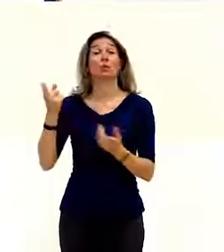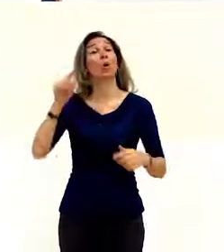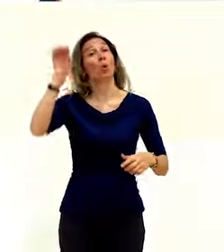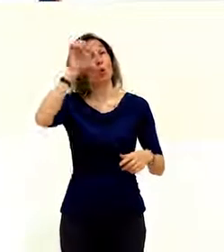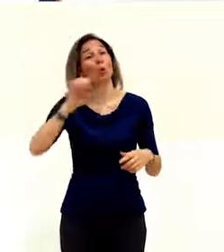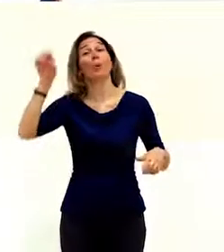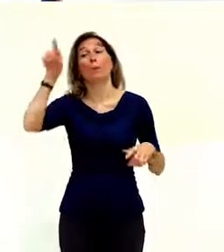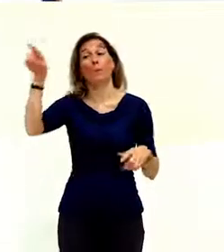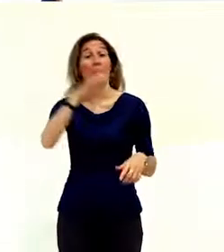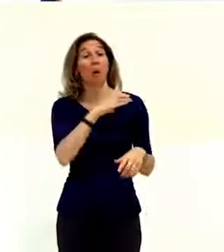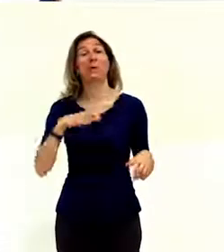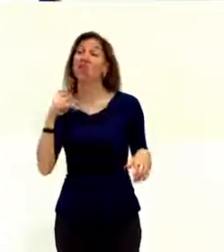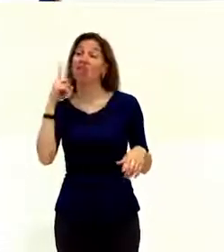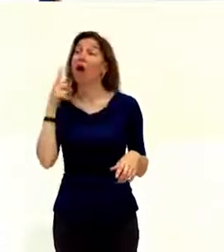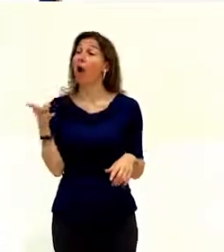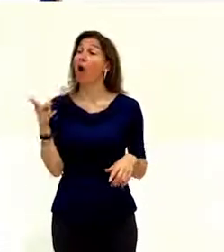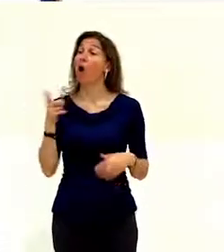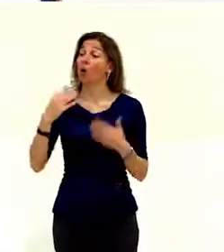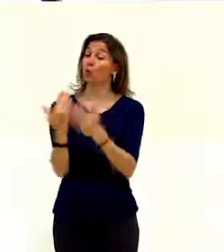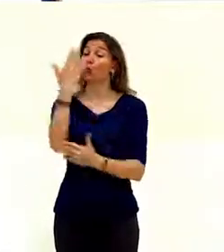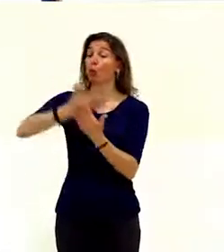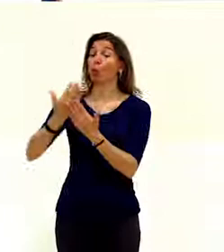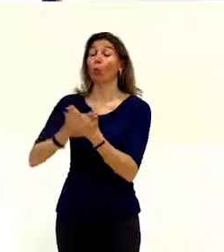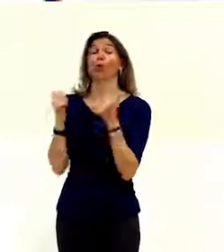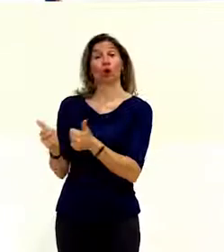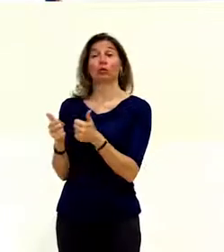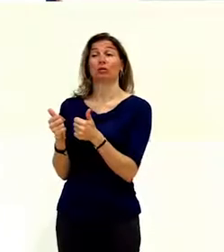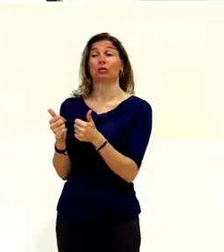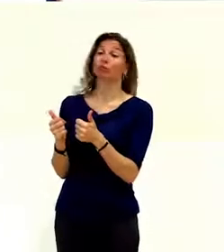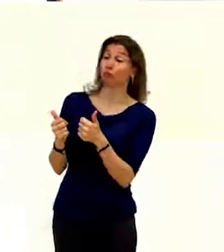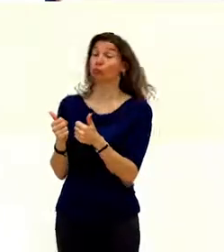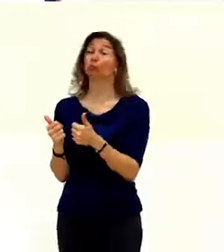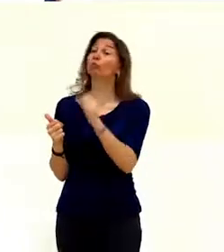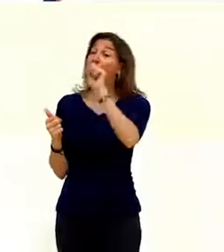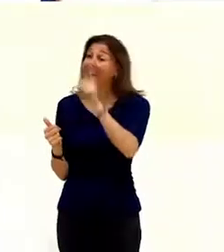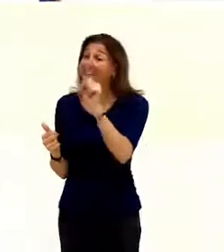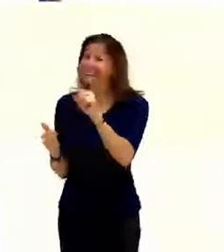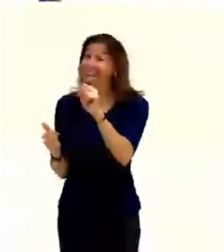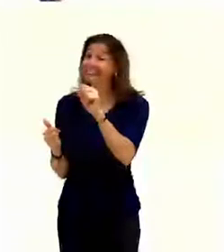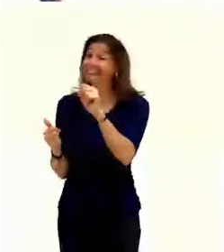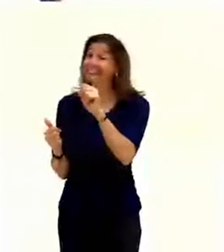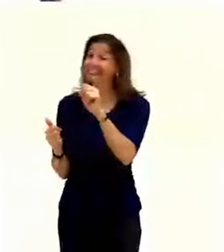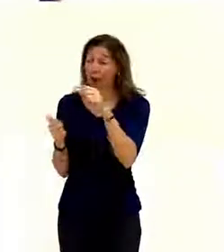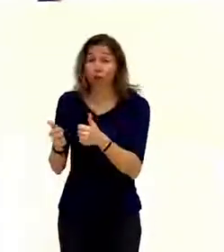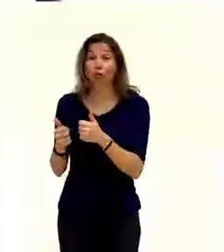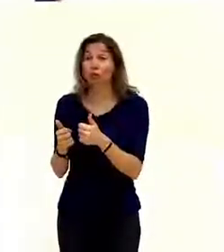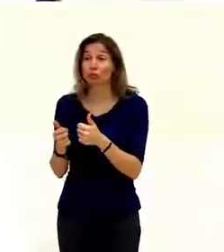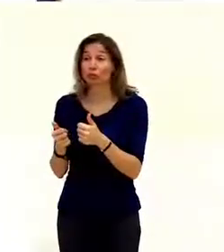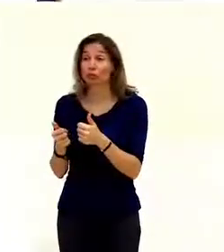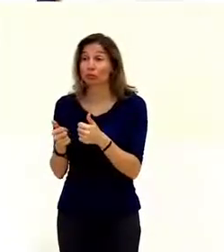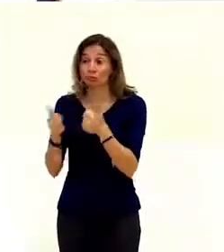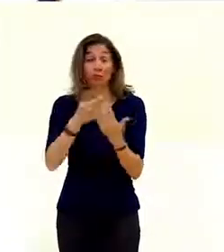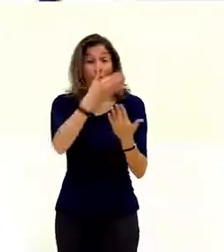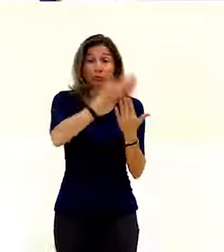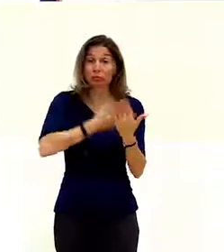thinks that they are pretty good. Well, they are, but not pretty good. They're good. They bring together